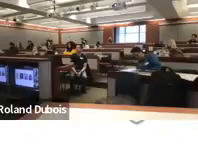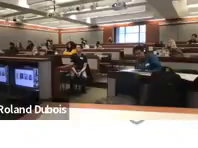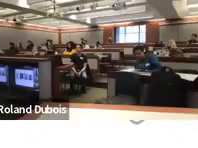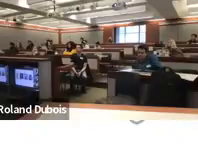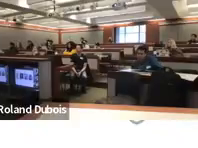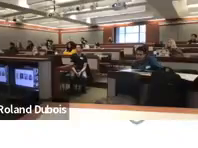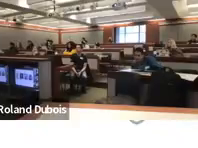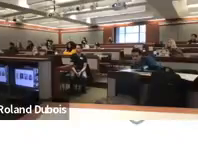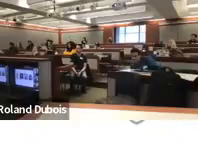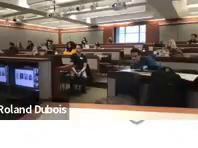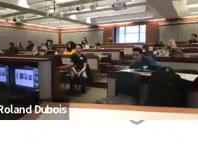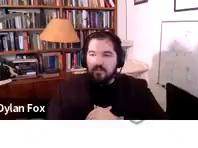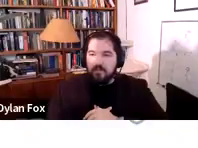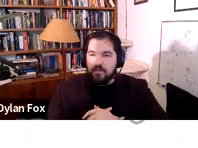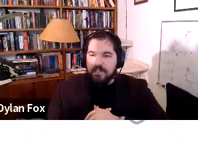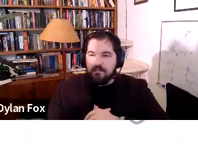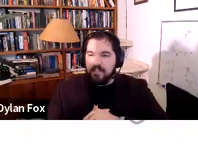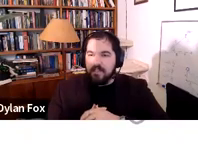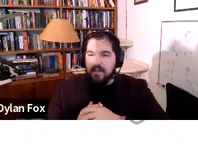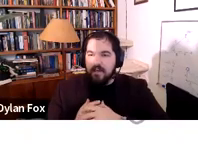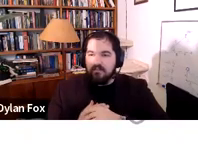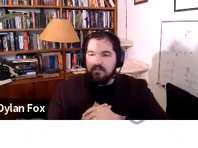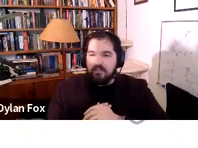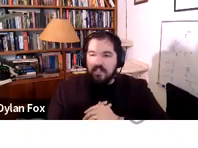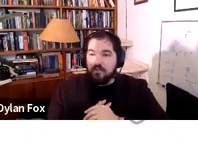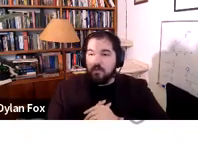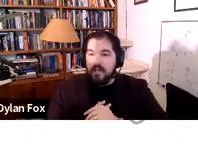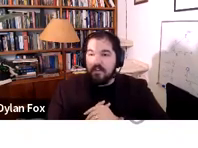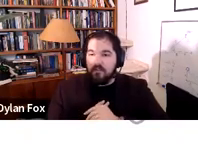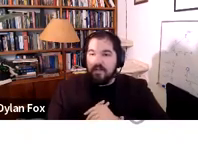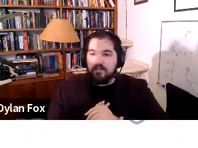up. And then it's also going to be the responsibility of